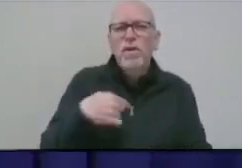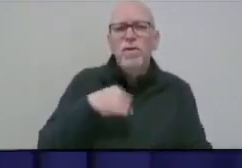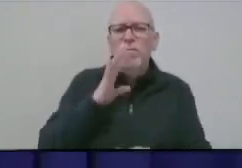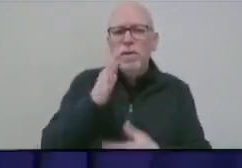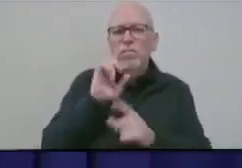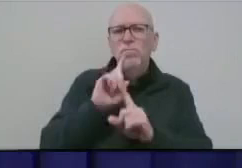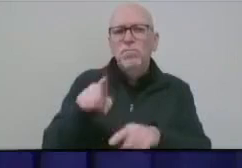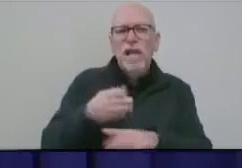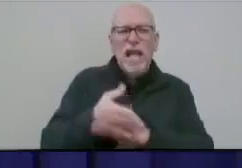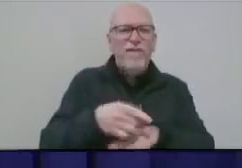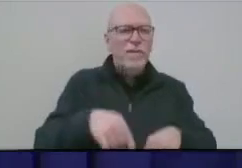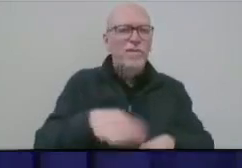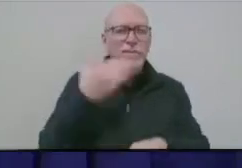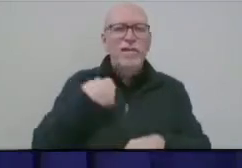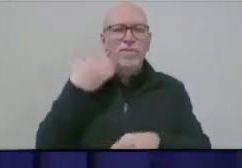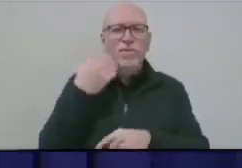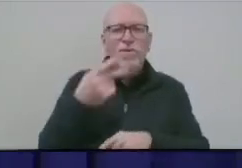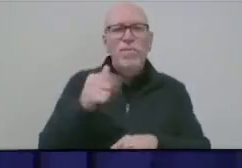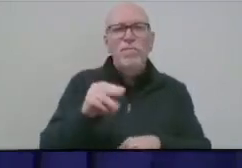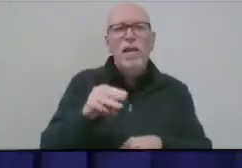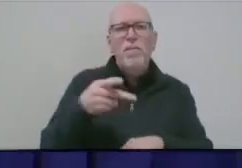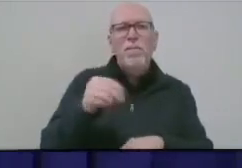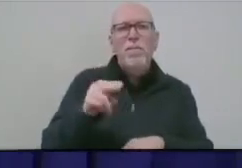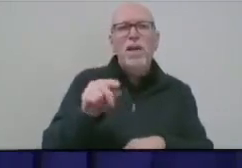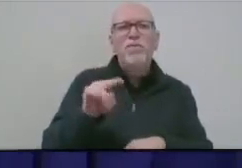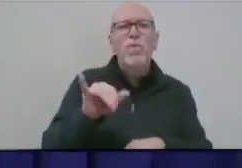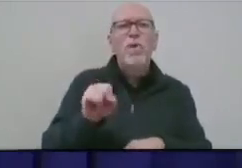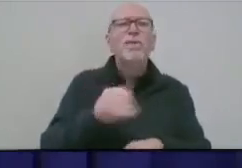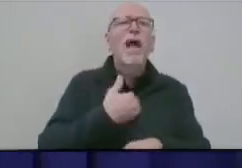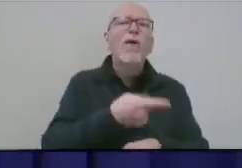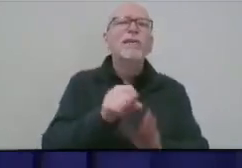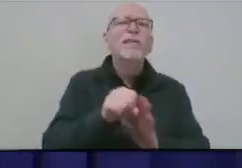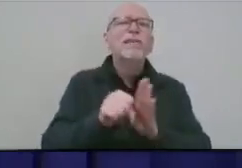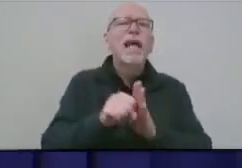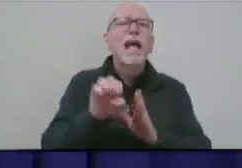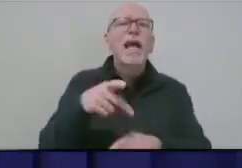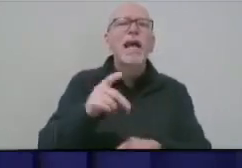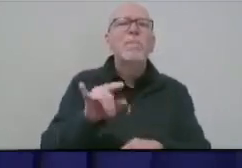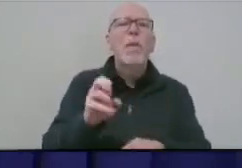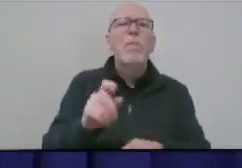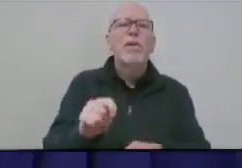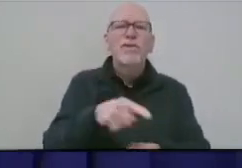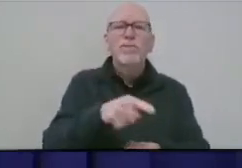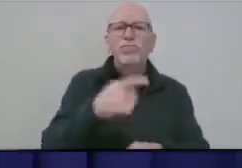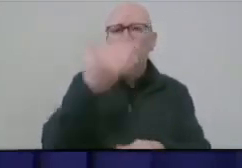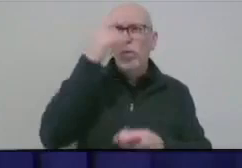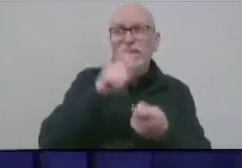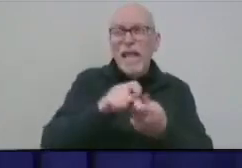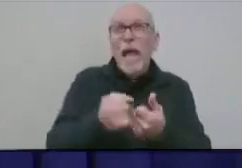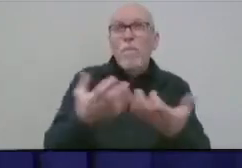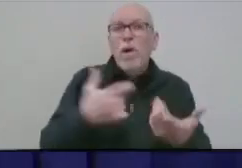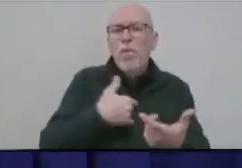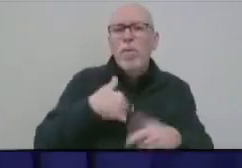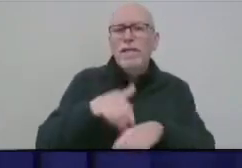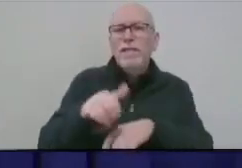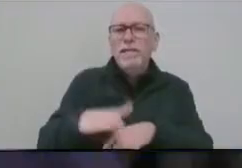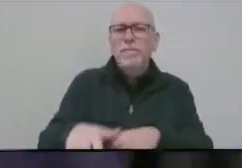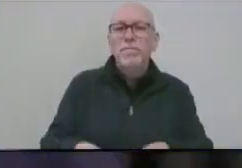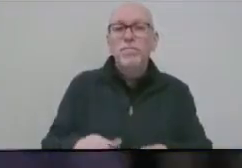you after this, because I know Pam Pontonis, my state epidemiologist, will be up on exactly how much we're sending out.